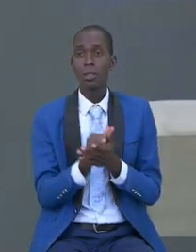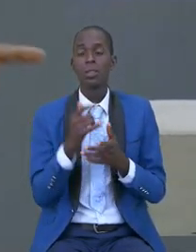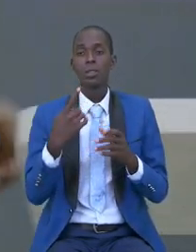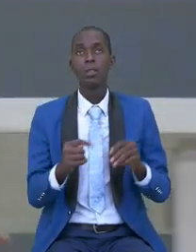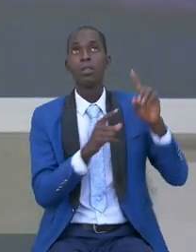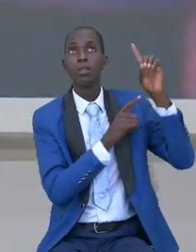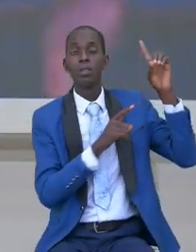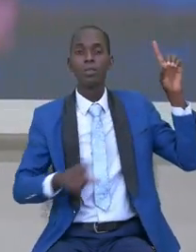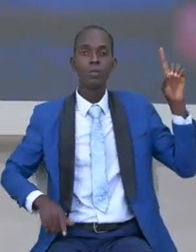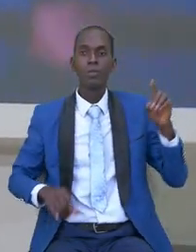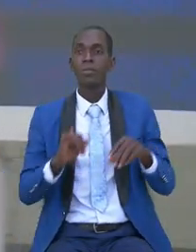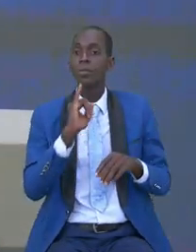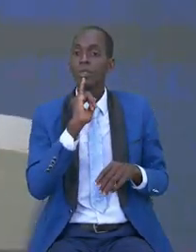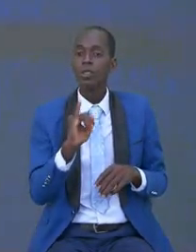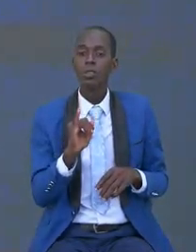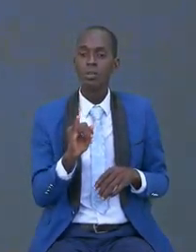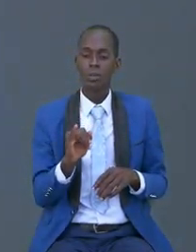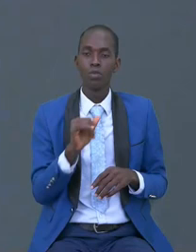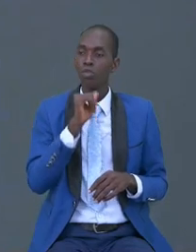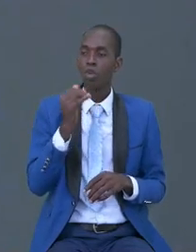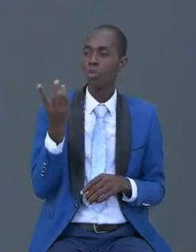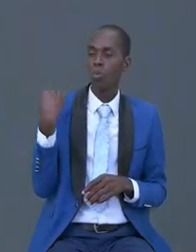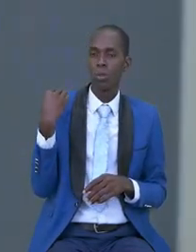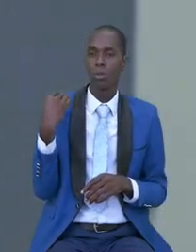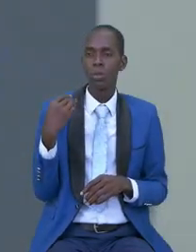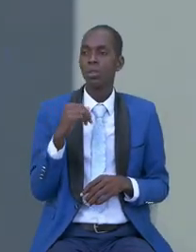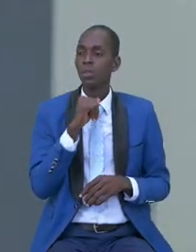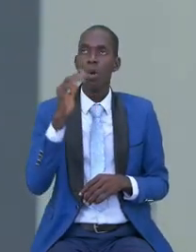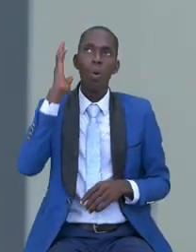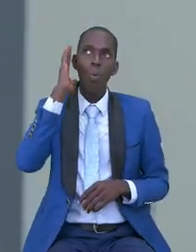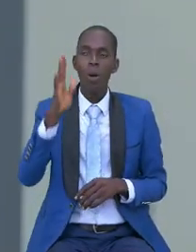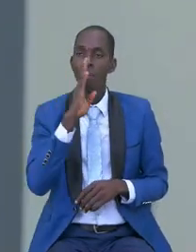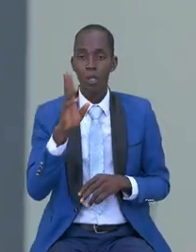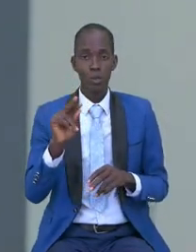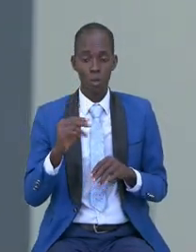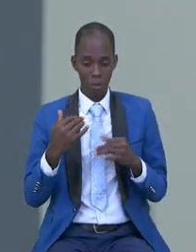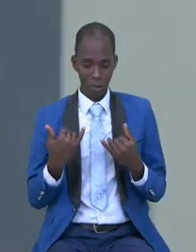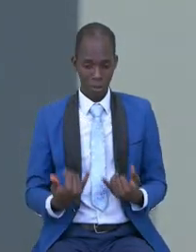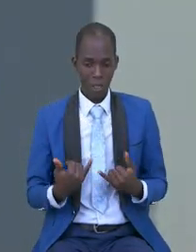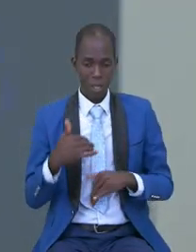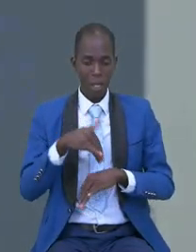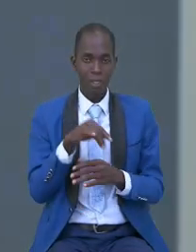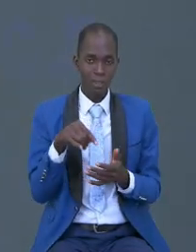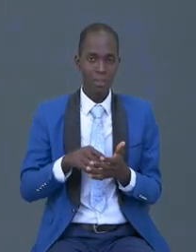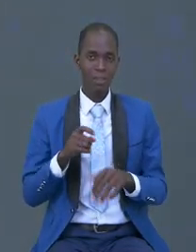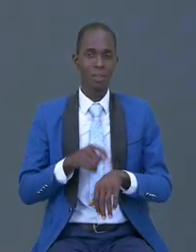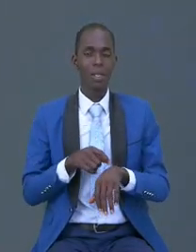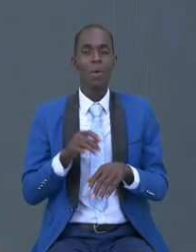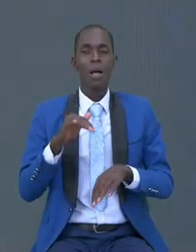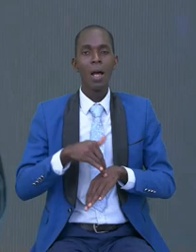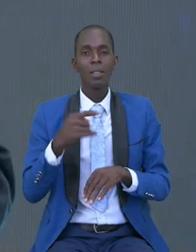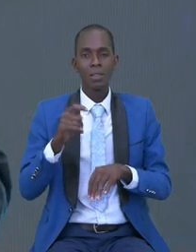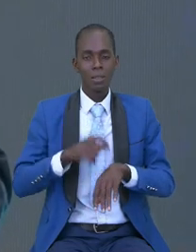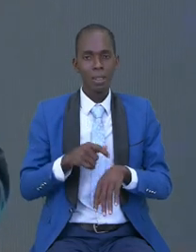Lord is, not was, not will be, is now, at this very time, at the time you need the grace